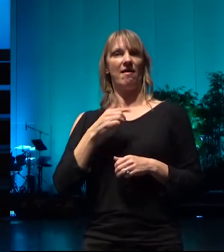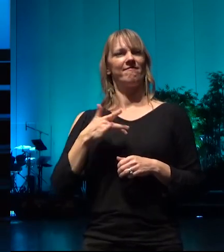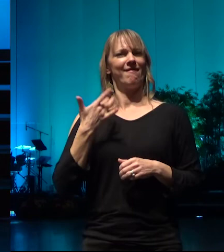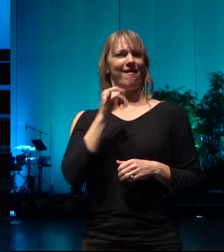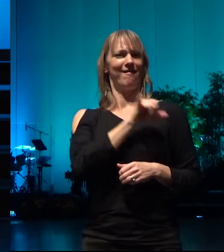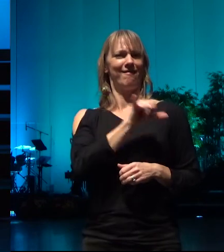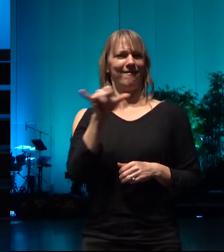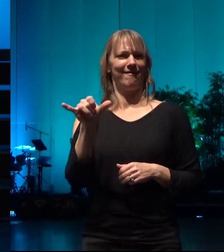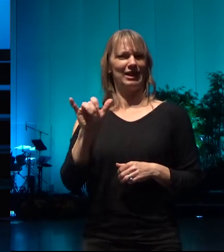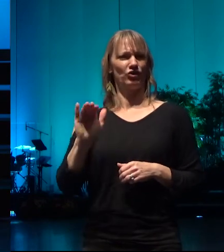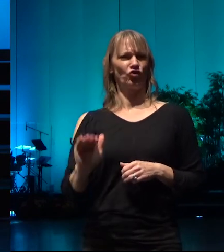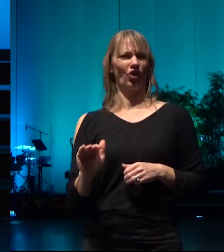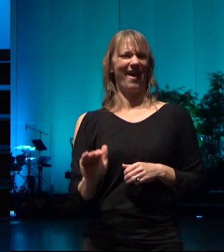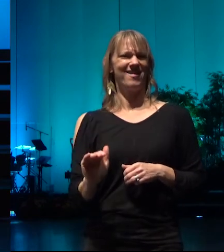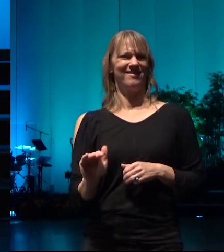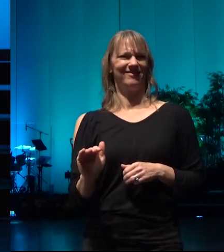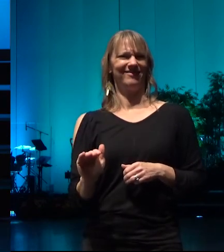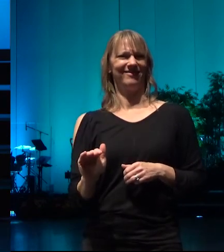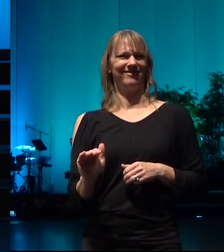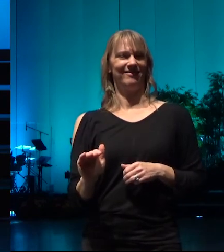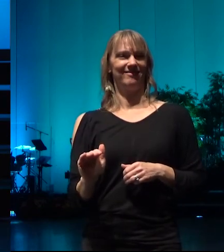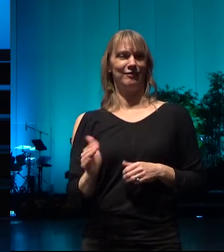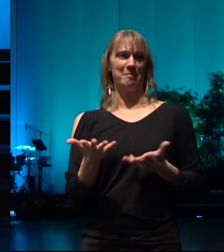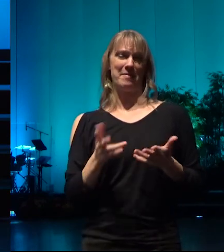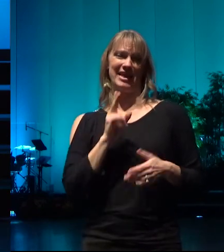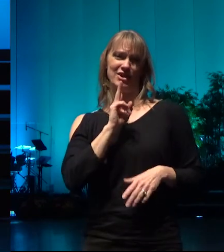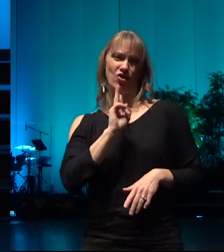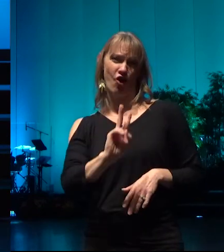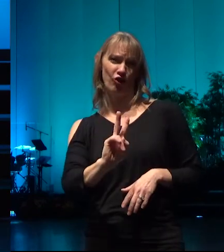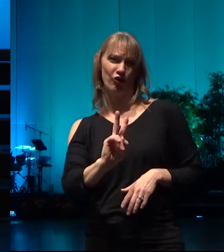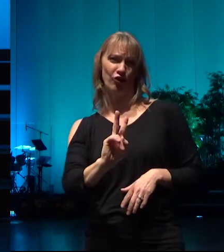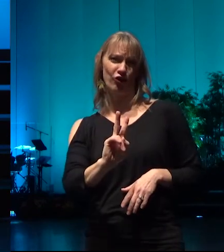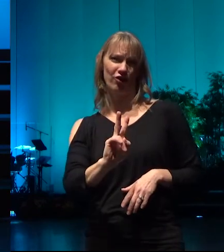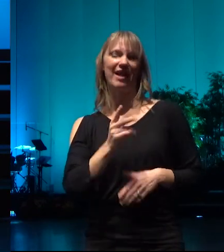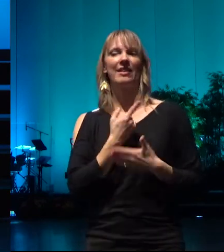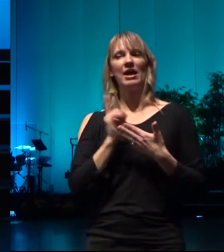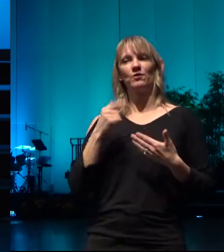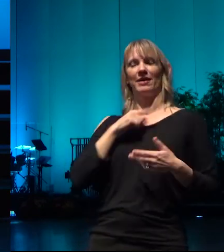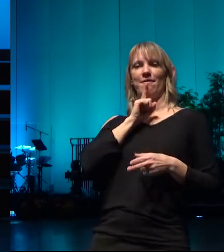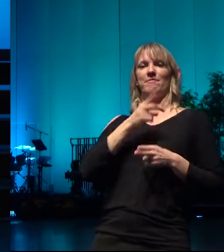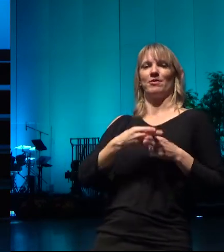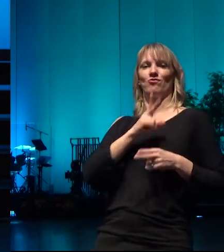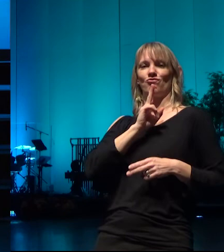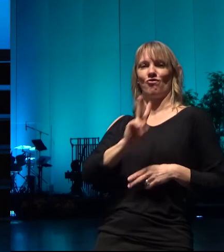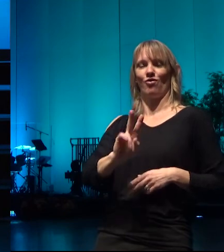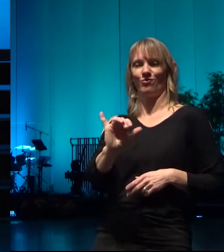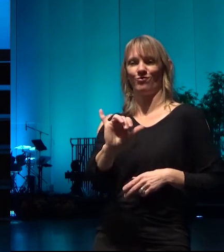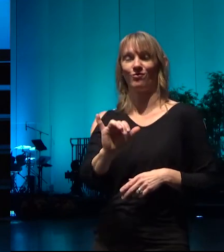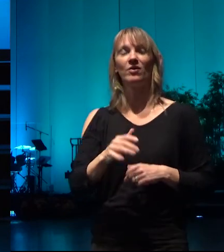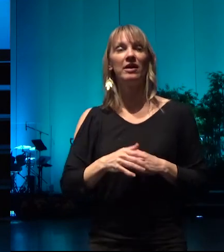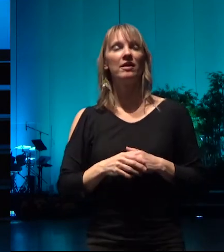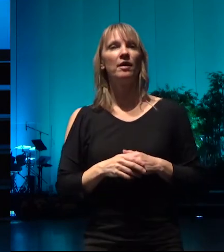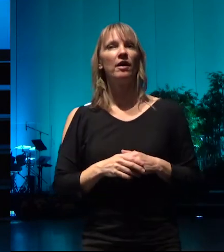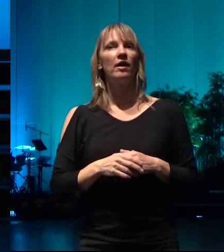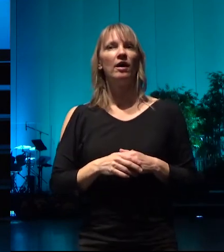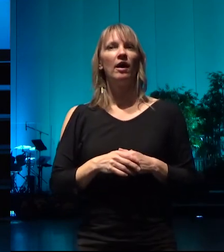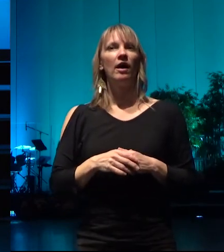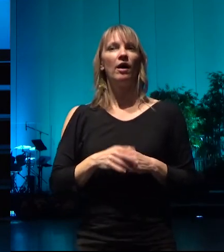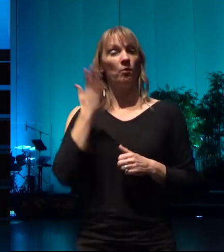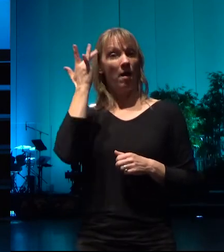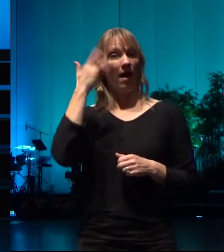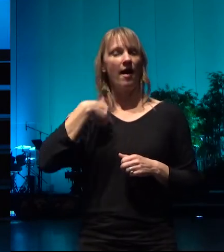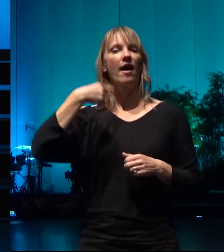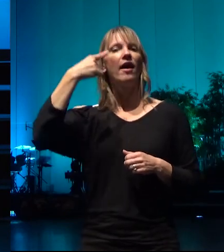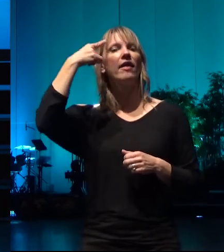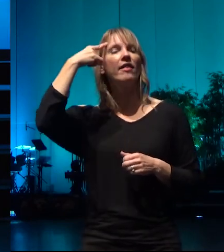like a child. A toddler. I mentioned being a toddler last week. I felt that way at first too, because I